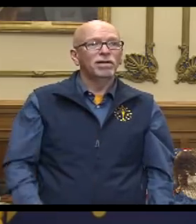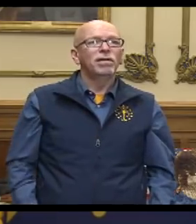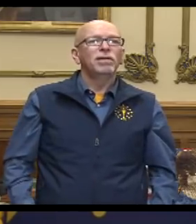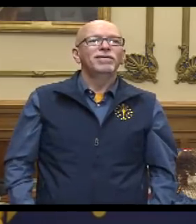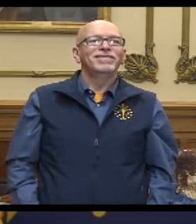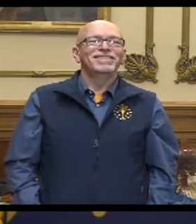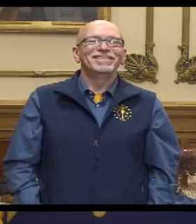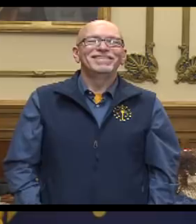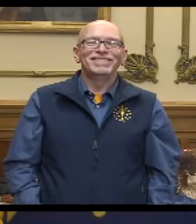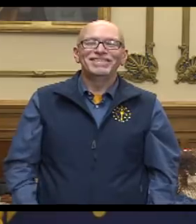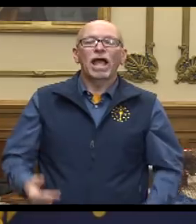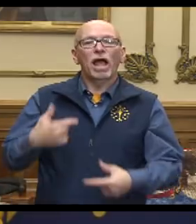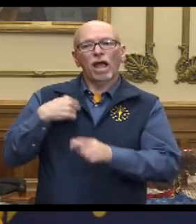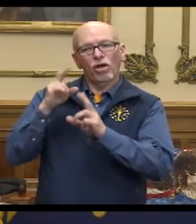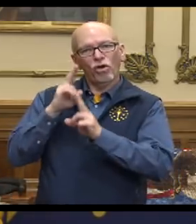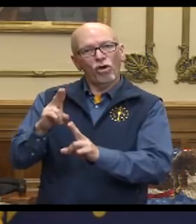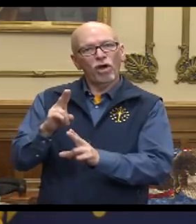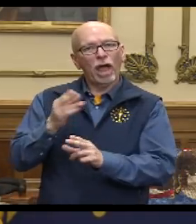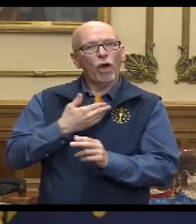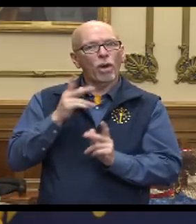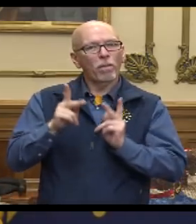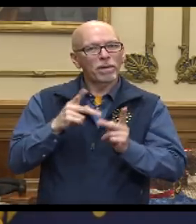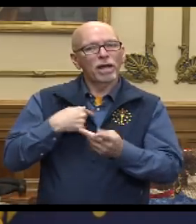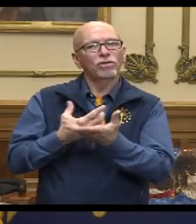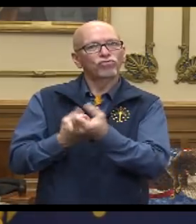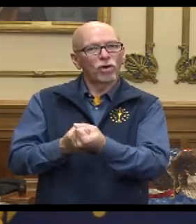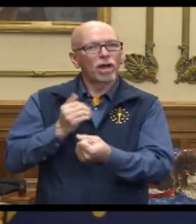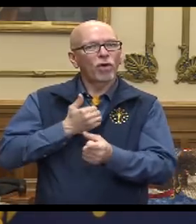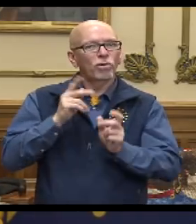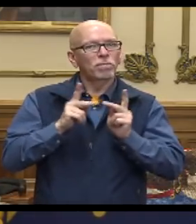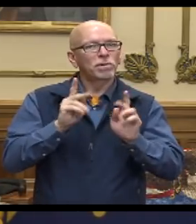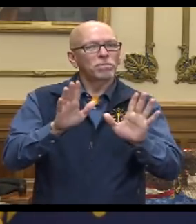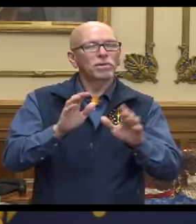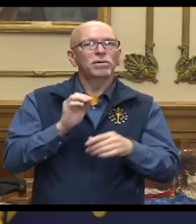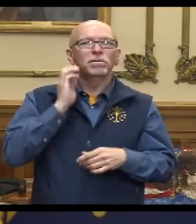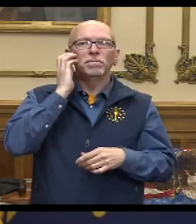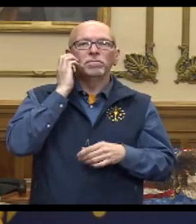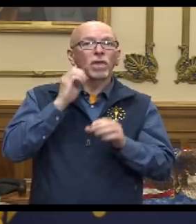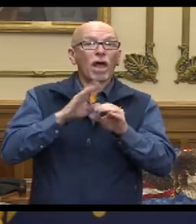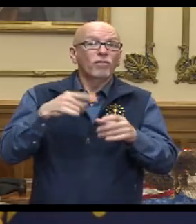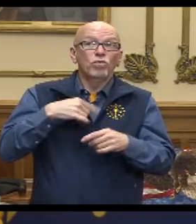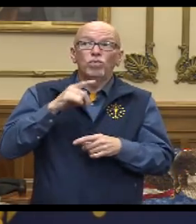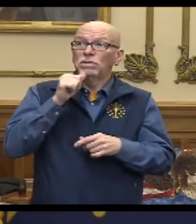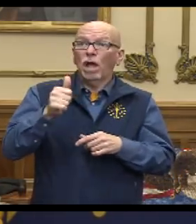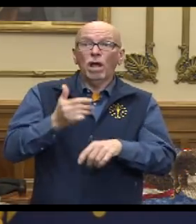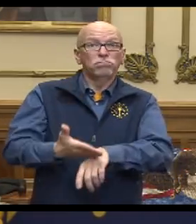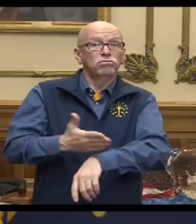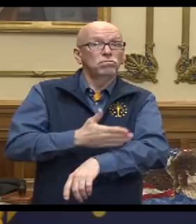I do honor Hoosiers, and I do trust Hoosiers. I'll say that at the outset. Obviously, we wouldn't be in this position,